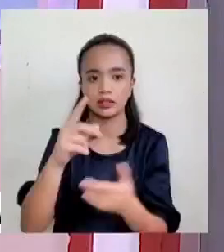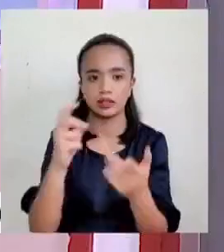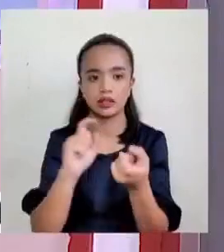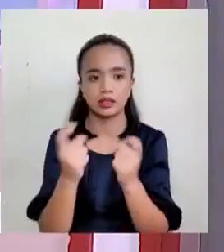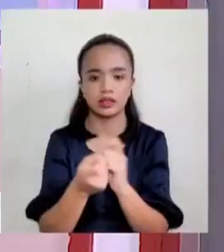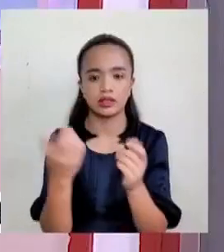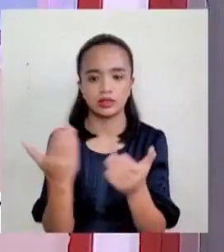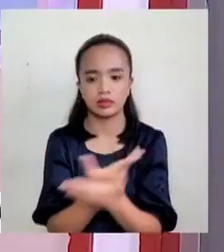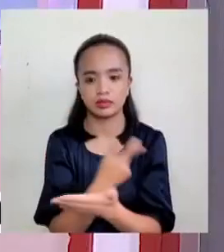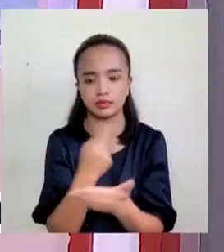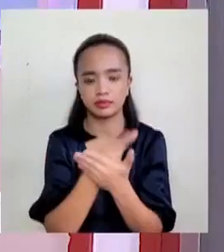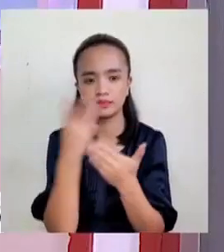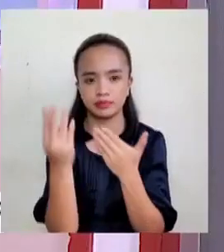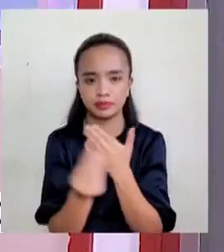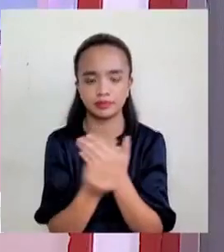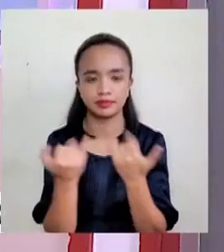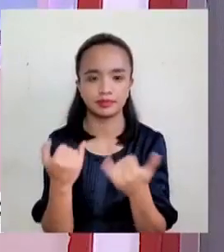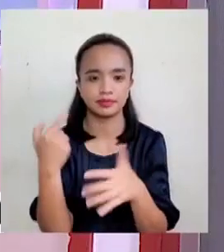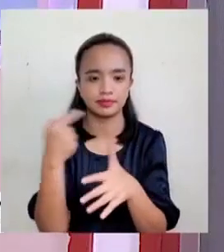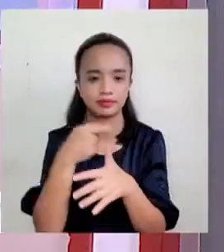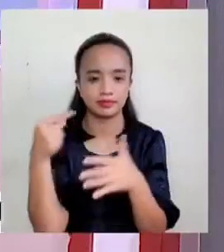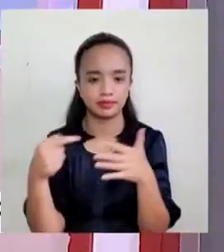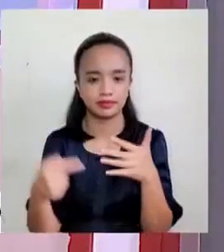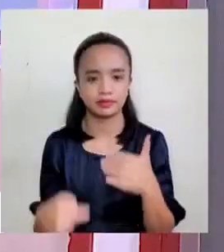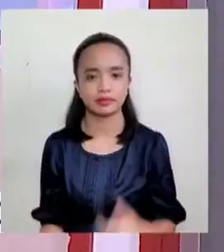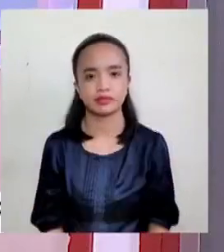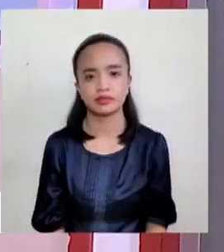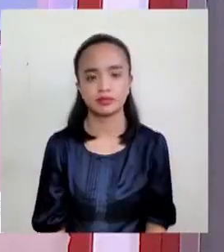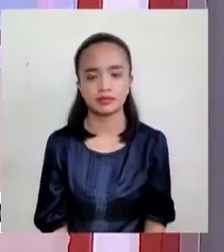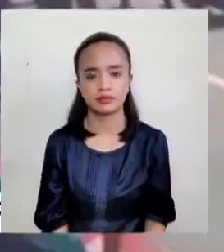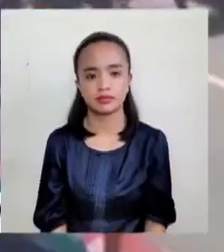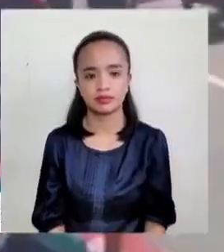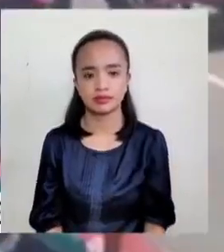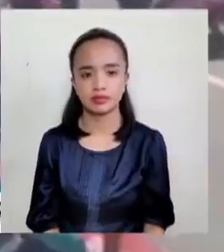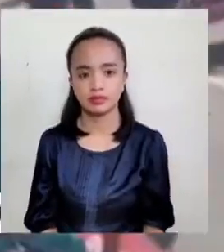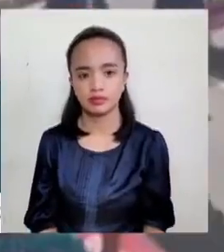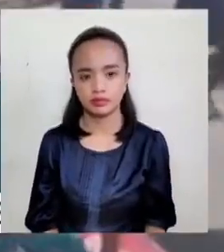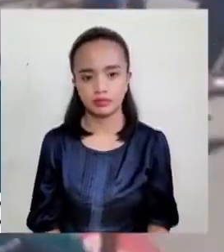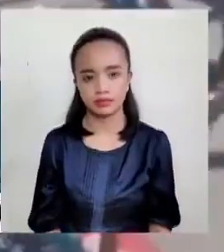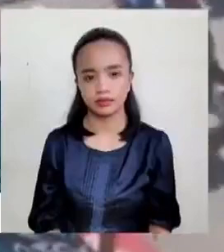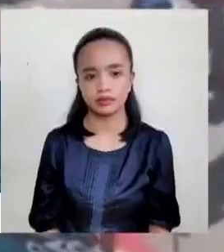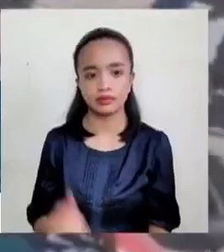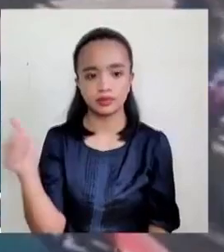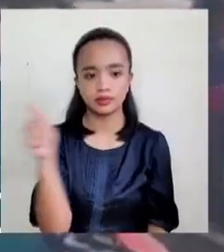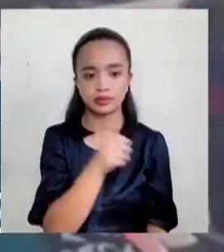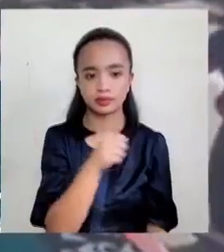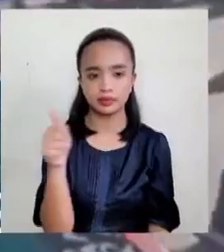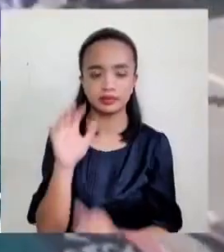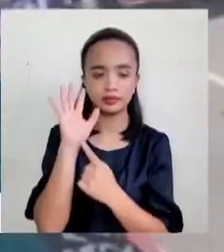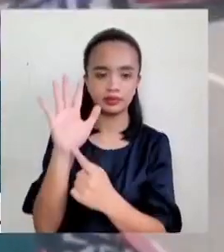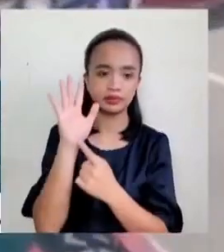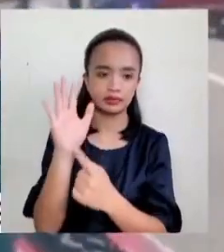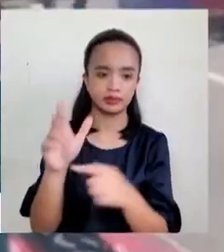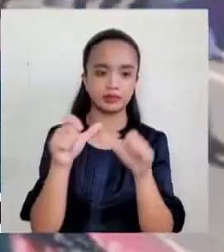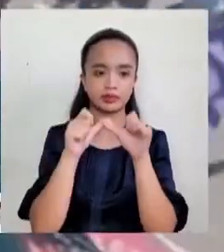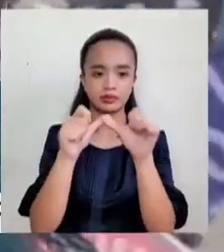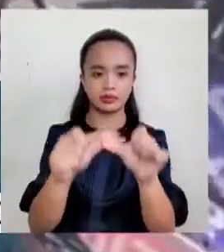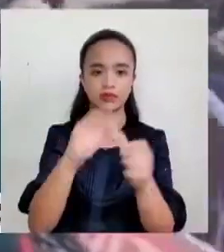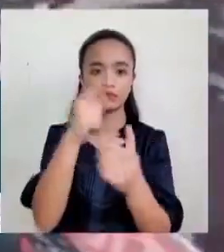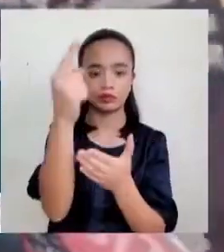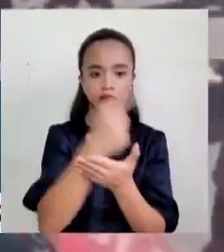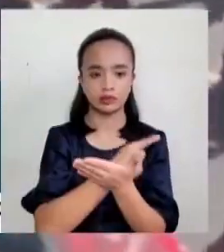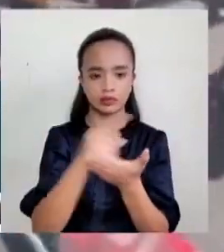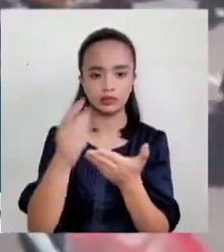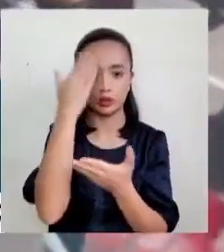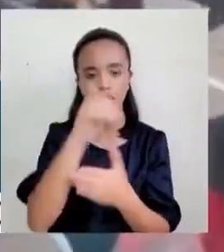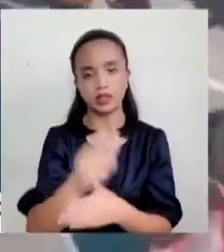Manabat joins us with details. Jackie, what more can you tell us? Carmina, the transport strike will continue for a full work week after another driver's